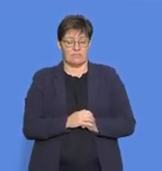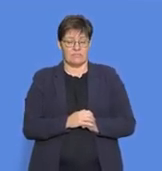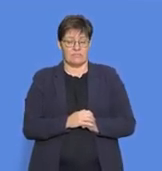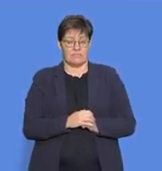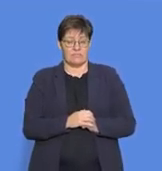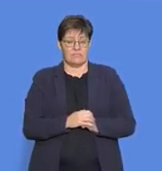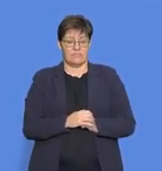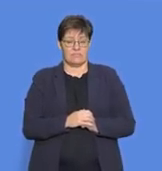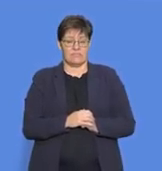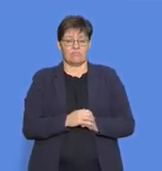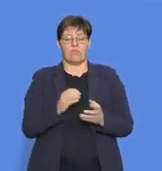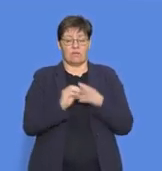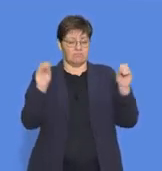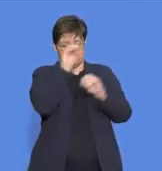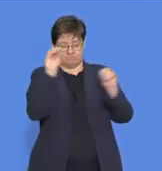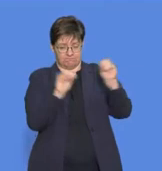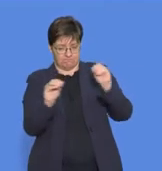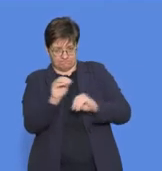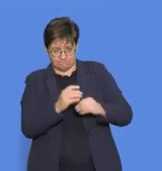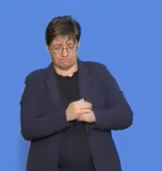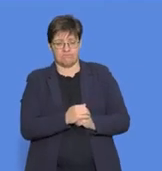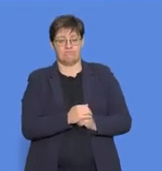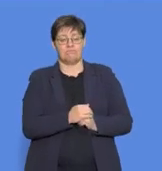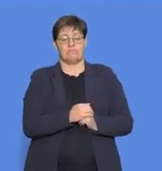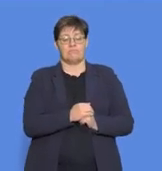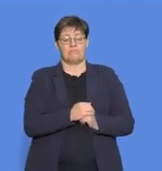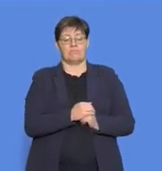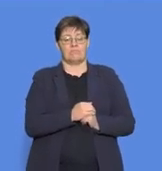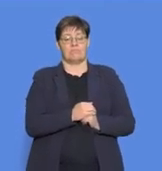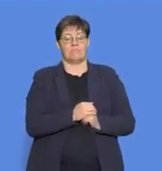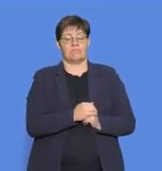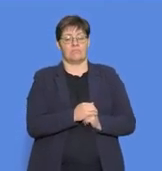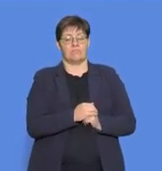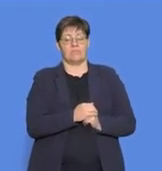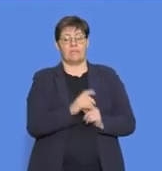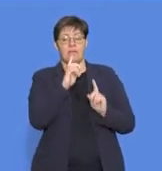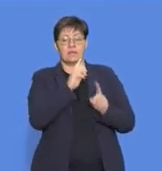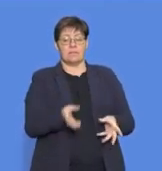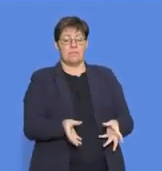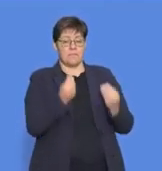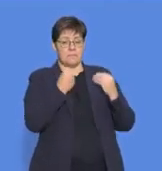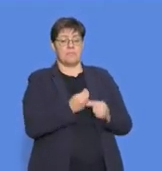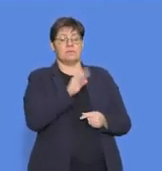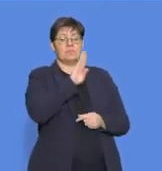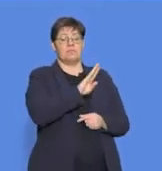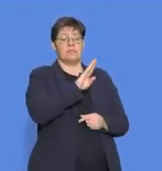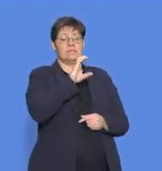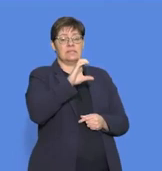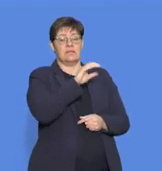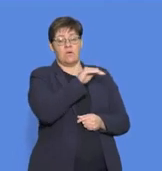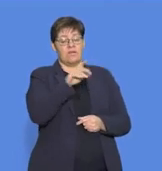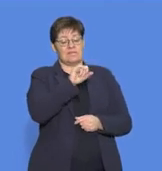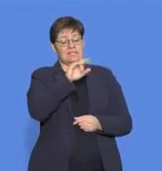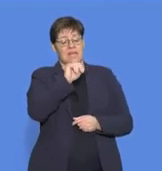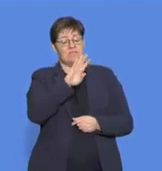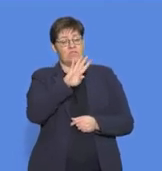Okay, we've got to do a bit of rearranging to try and get our answer. So we're going to say BC over